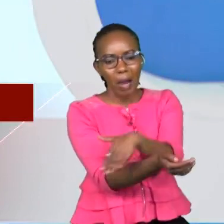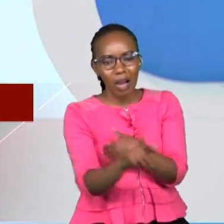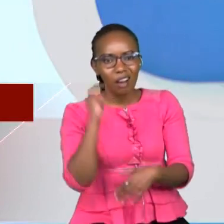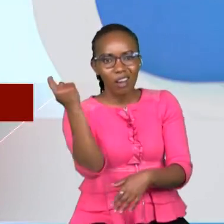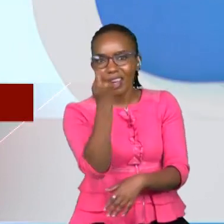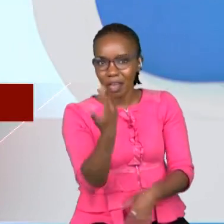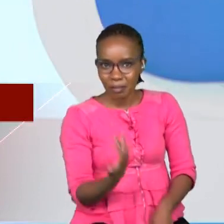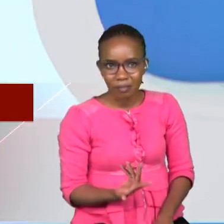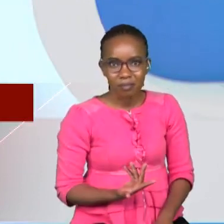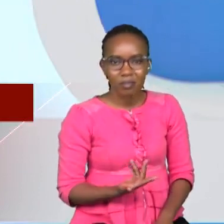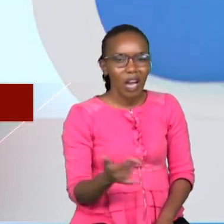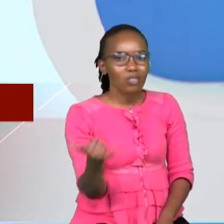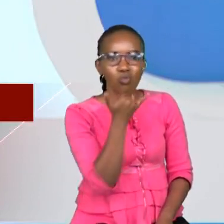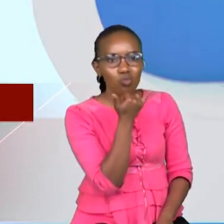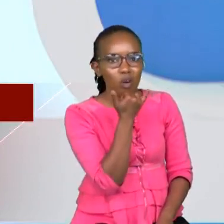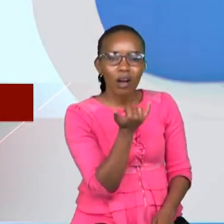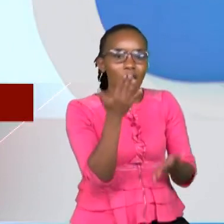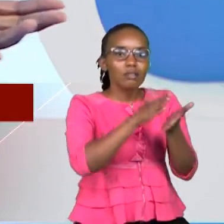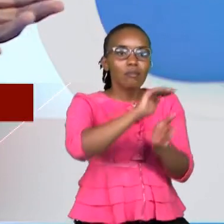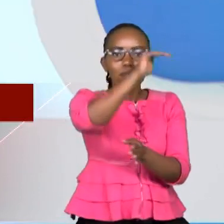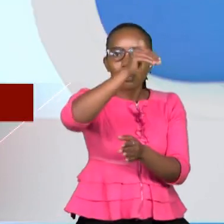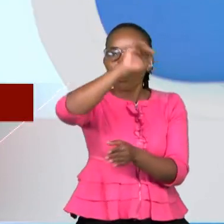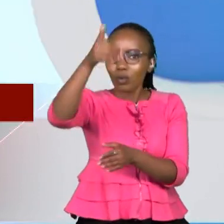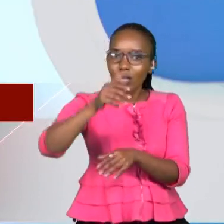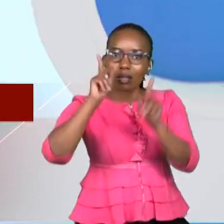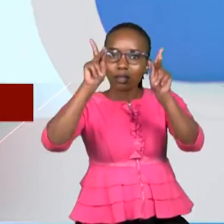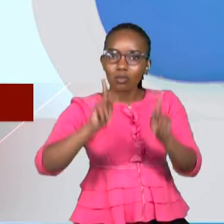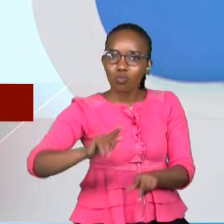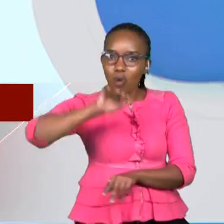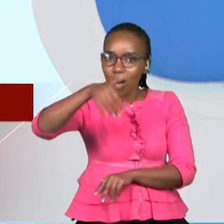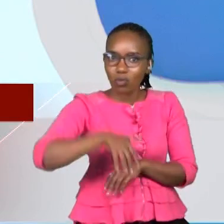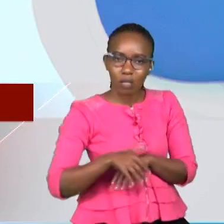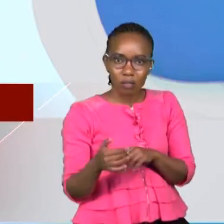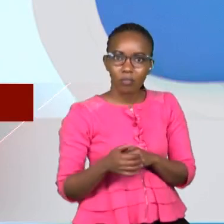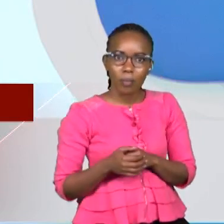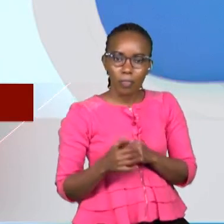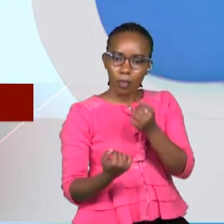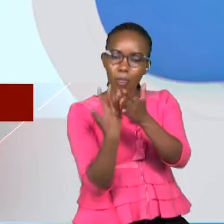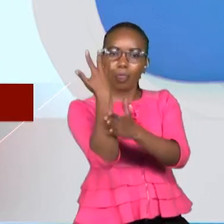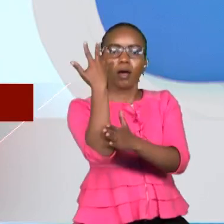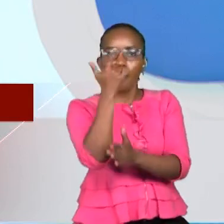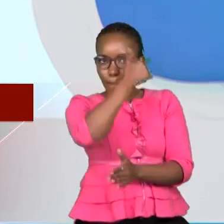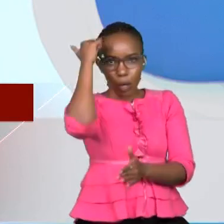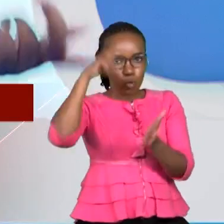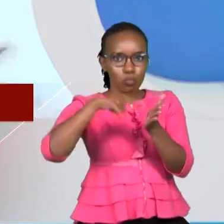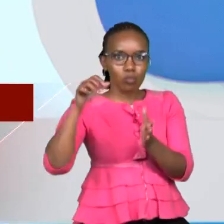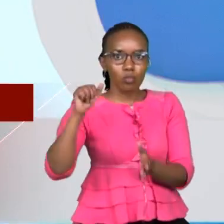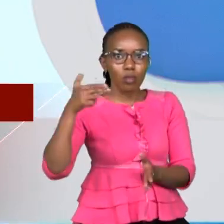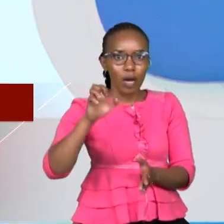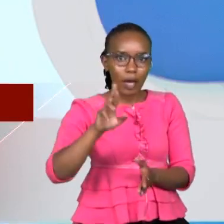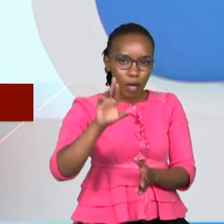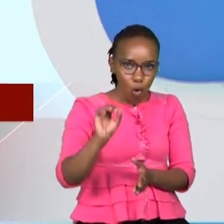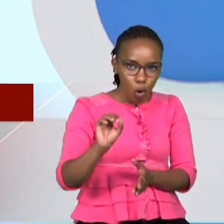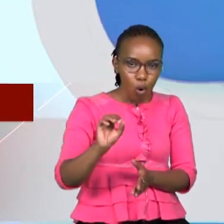to Kenya, mm, which is very wrong. And some of the towns in Kisumu County, mm-hmm, grew because of rice milling. You know, Ahero, Katito.